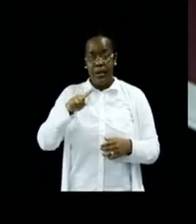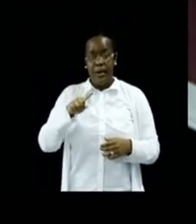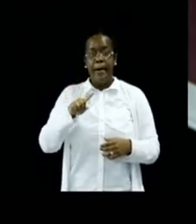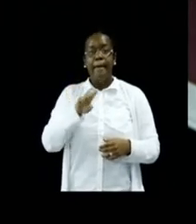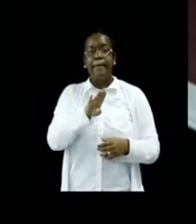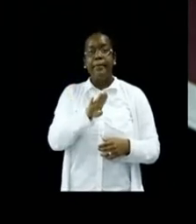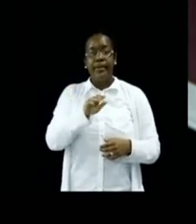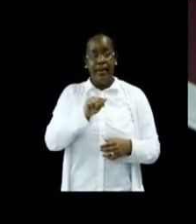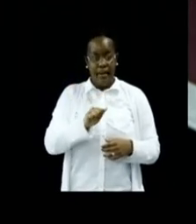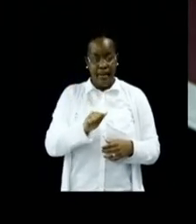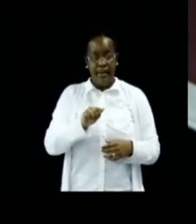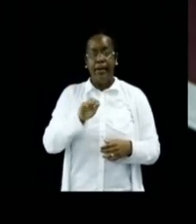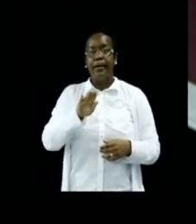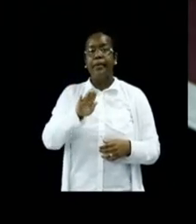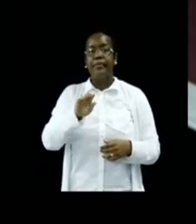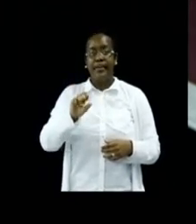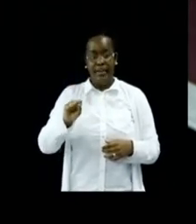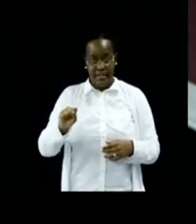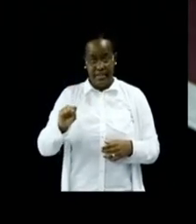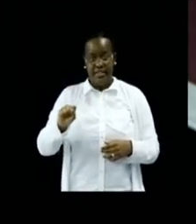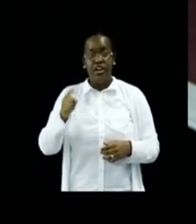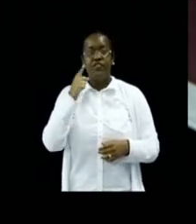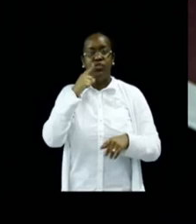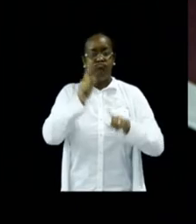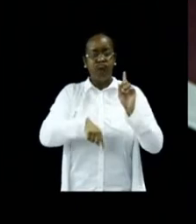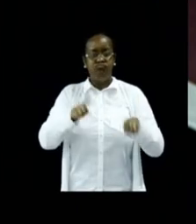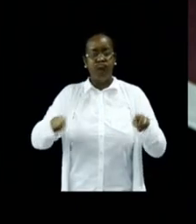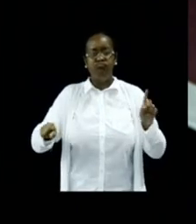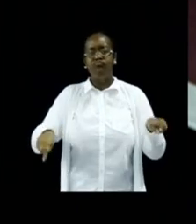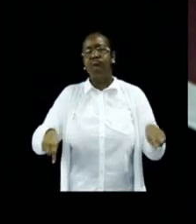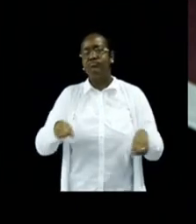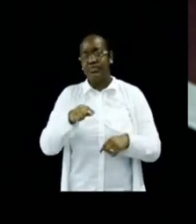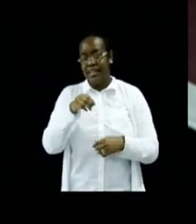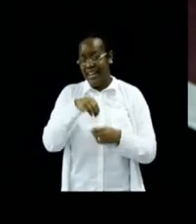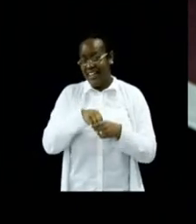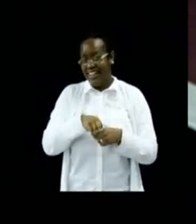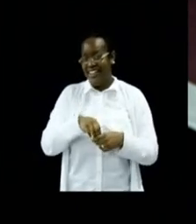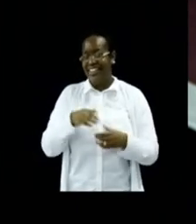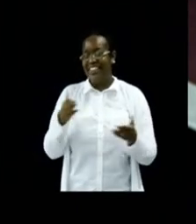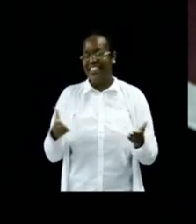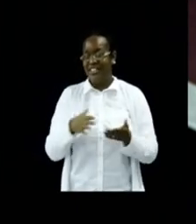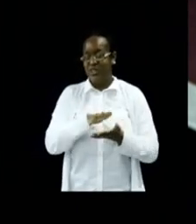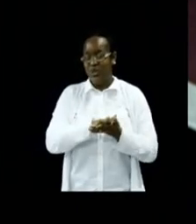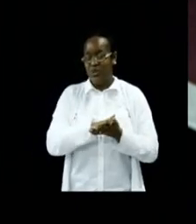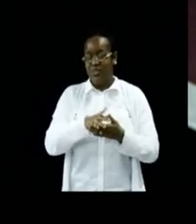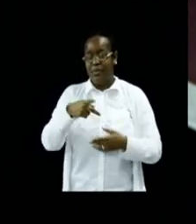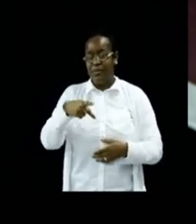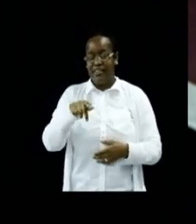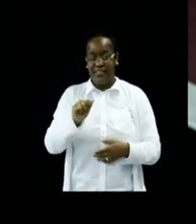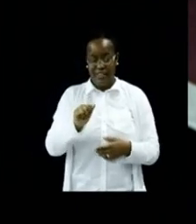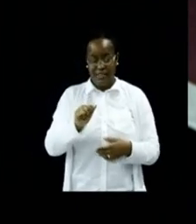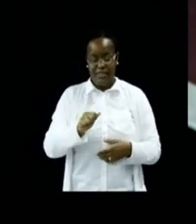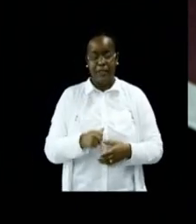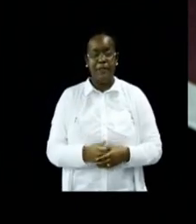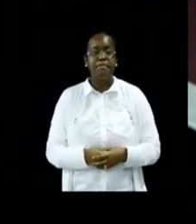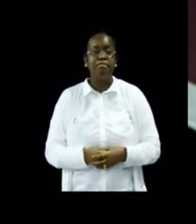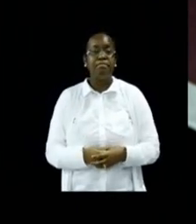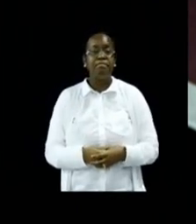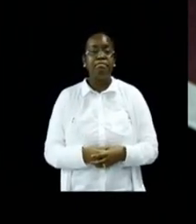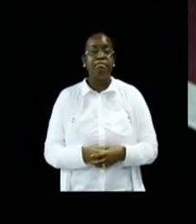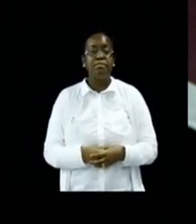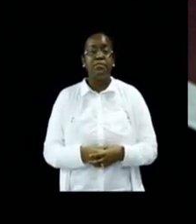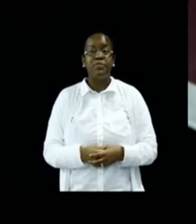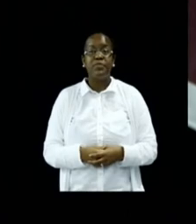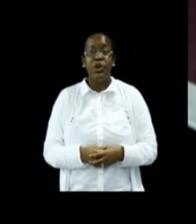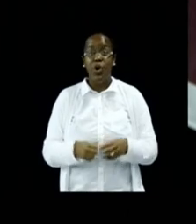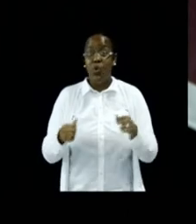Bachelor of Science in the various majors in the Barbara Jordan Mickey Leland School of Public Affairs. Bestowed